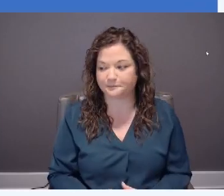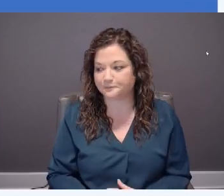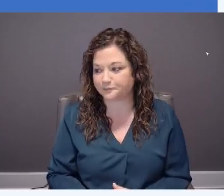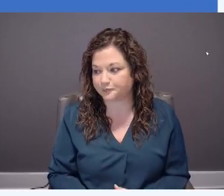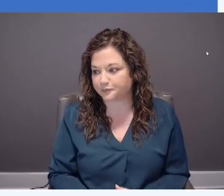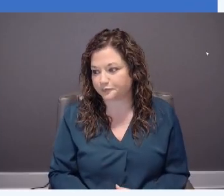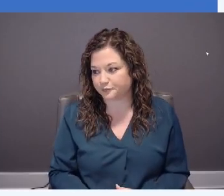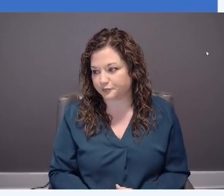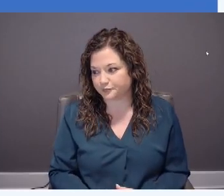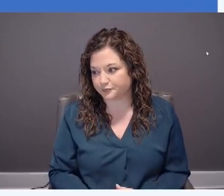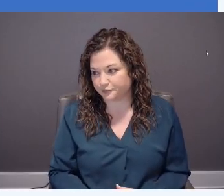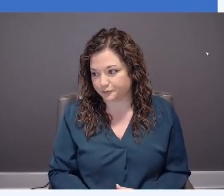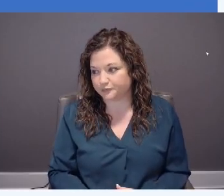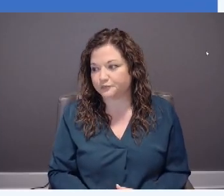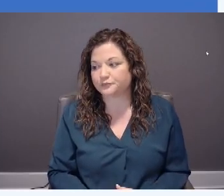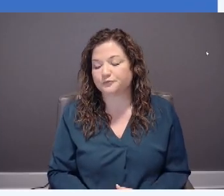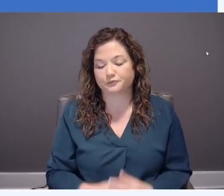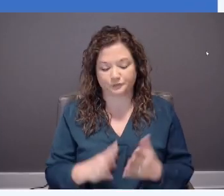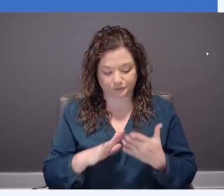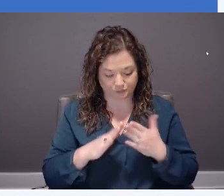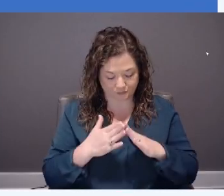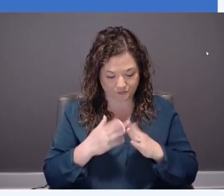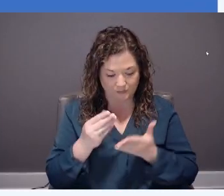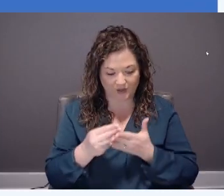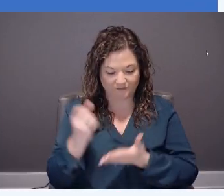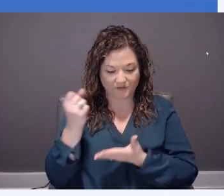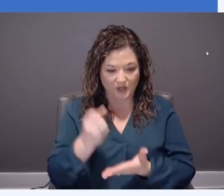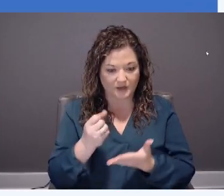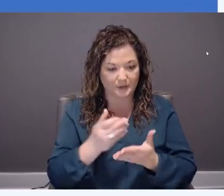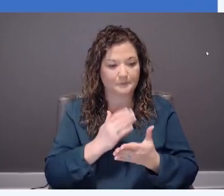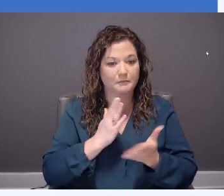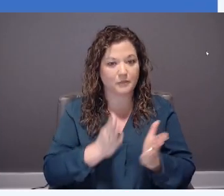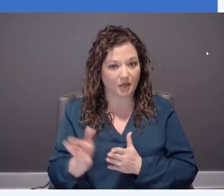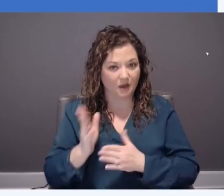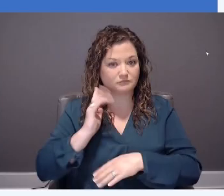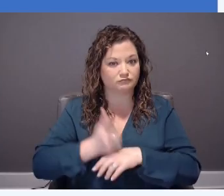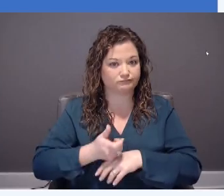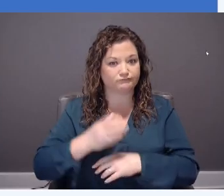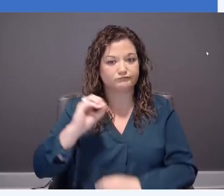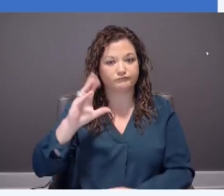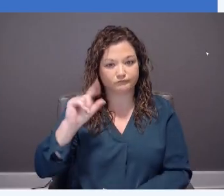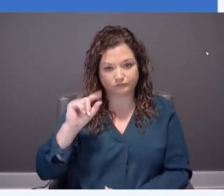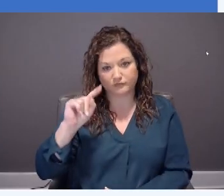So the city's funding plan was established in October of 2021